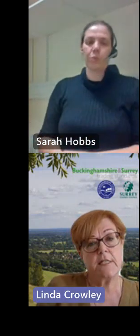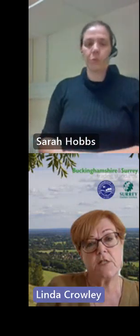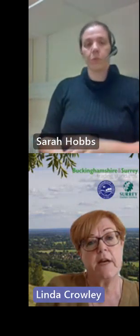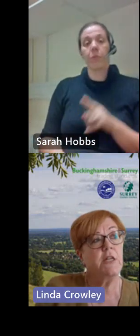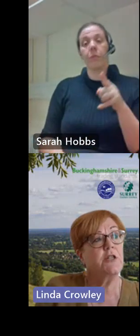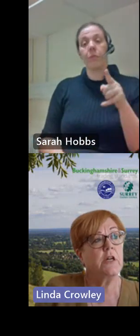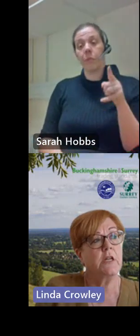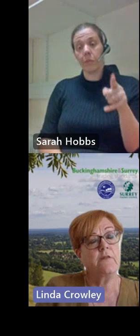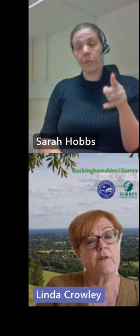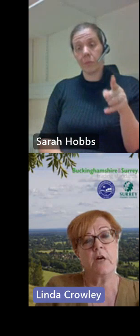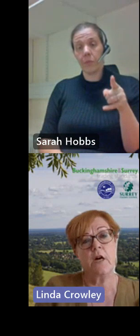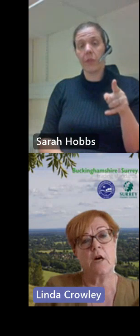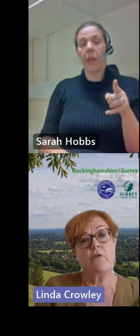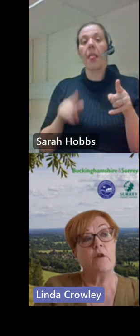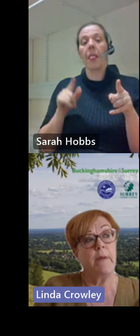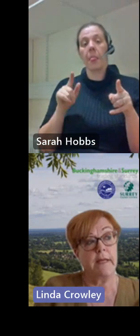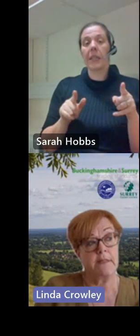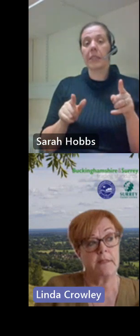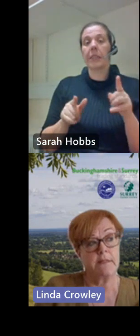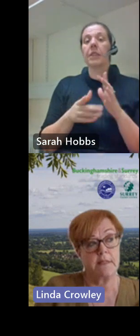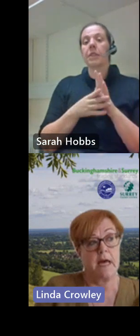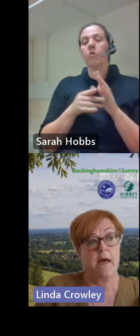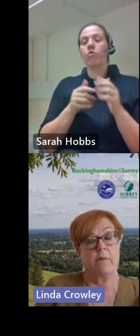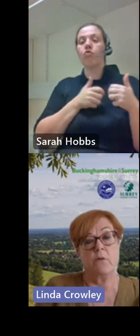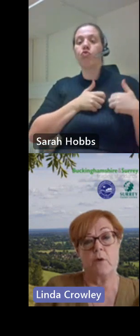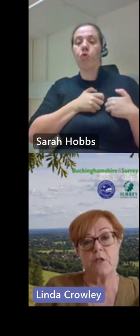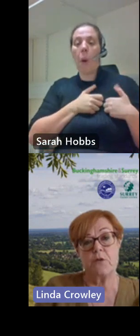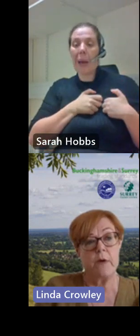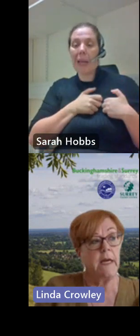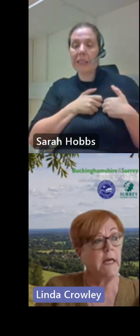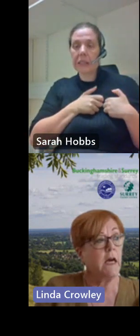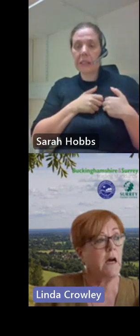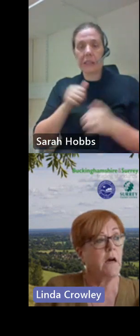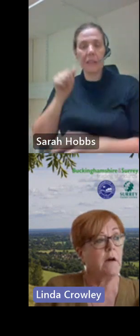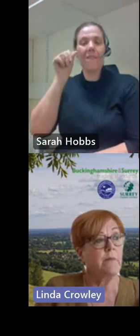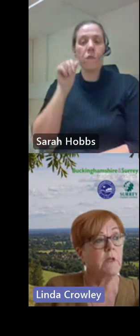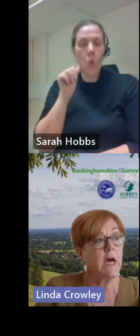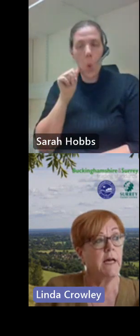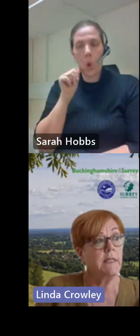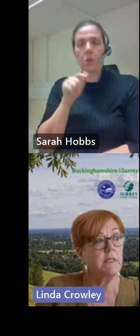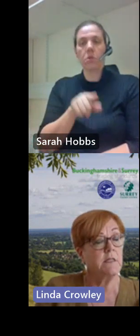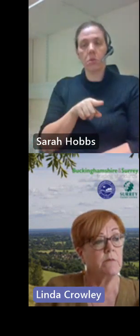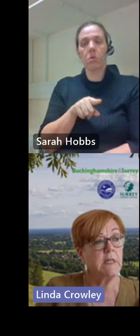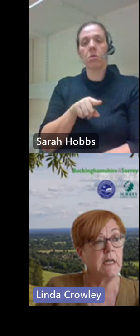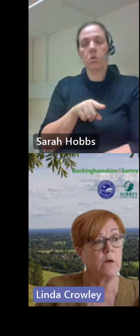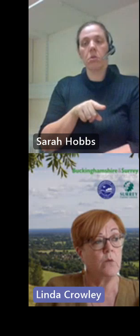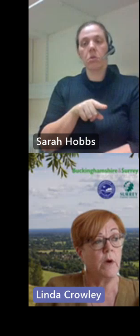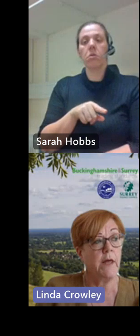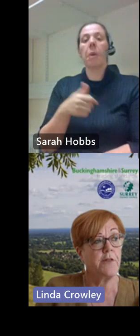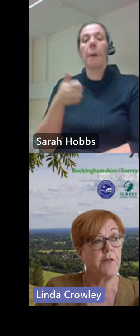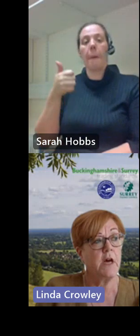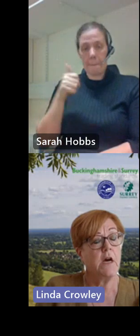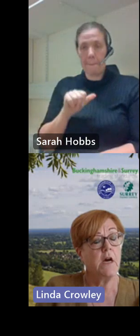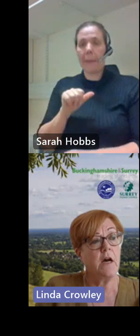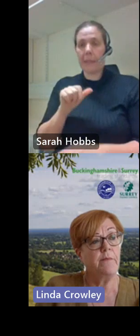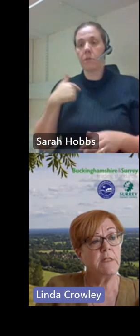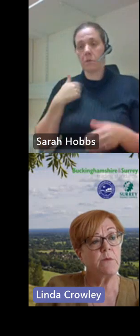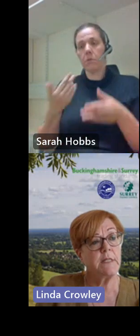This is an illustration of a romance scam which we had some dealing